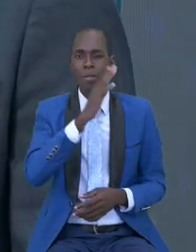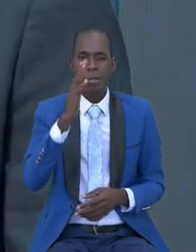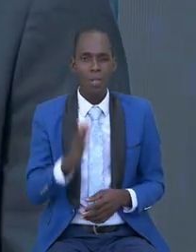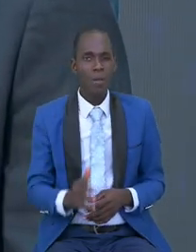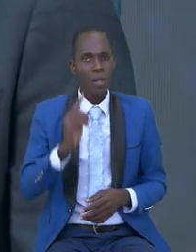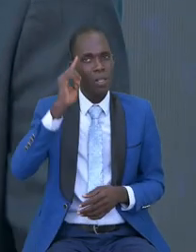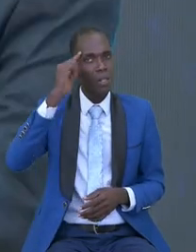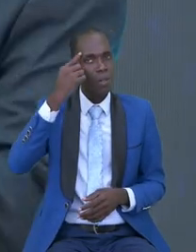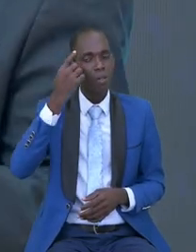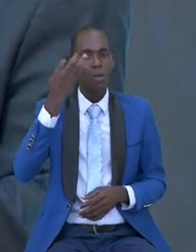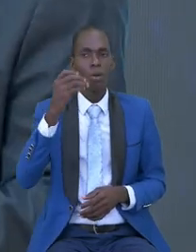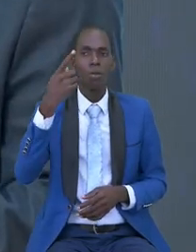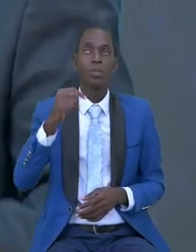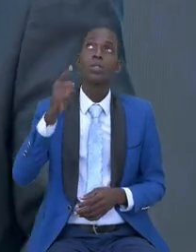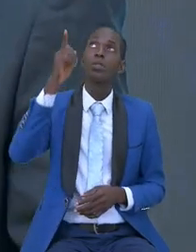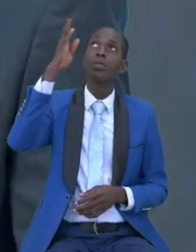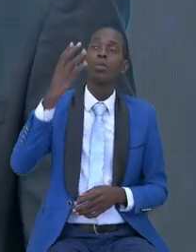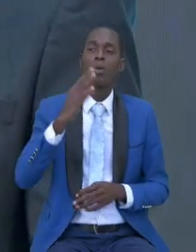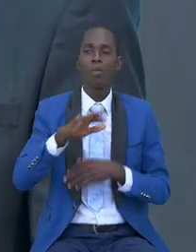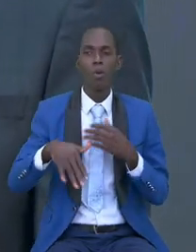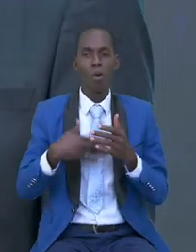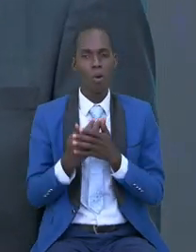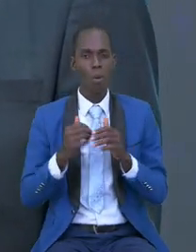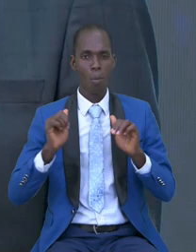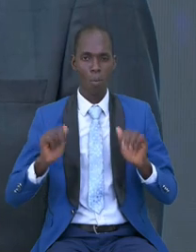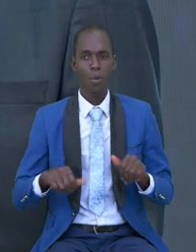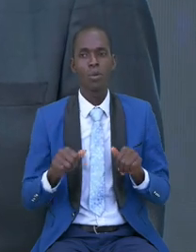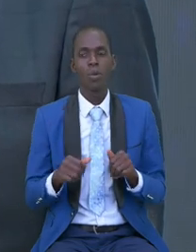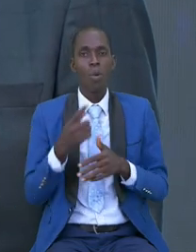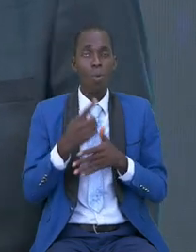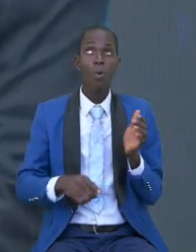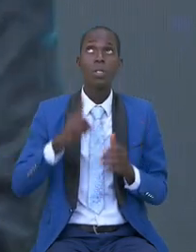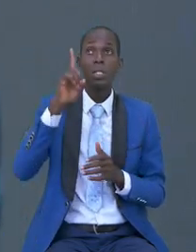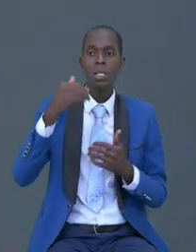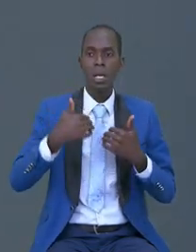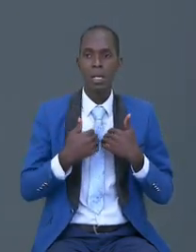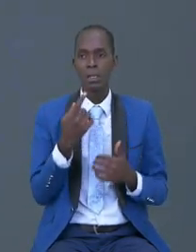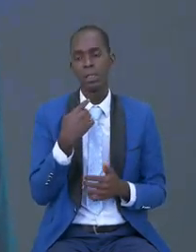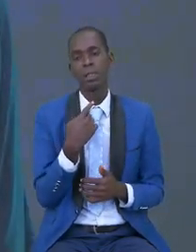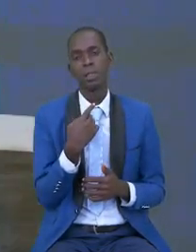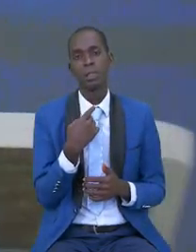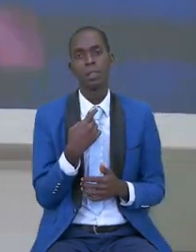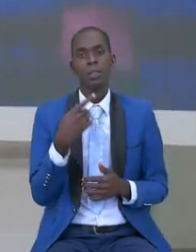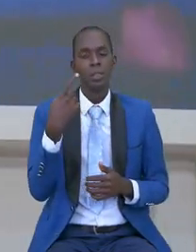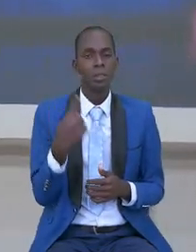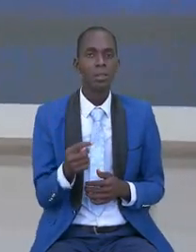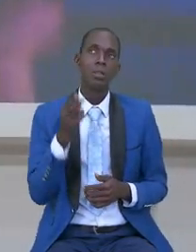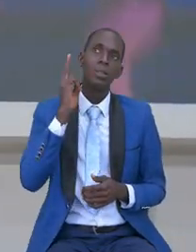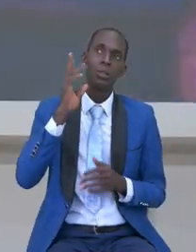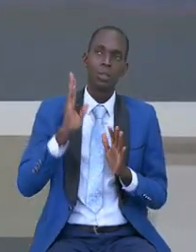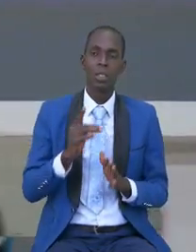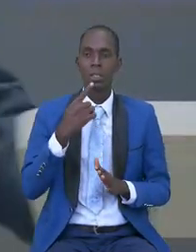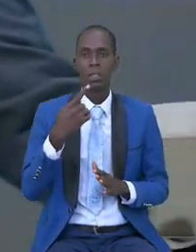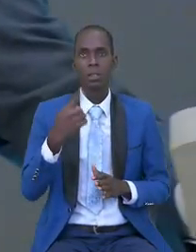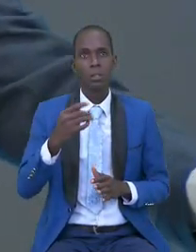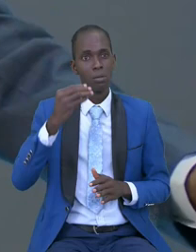the God of all possibilities. What he has said, the historian said, the